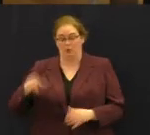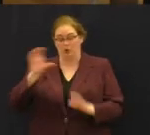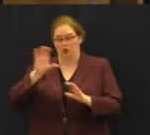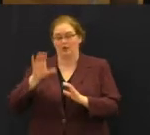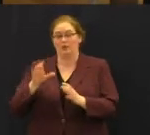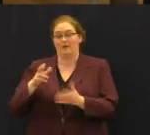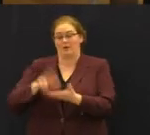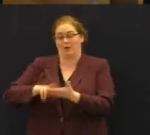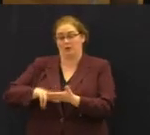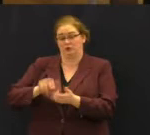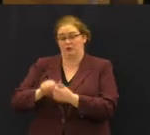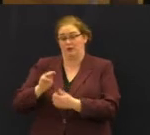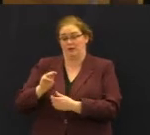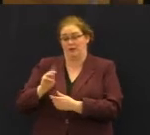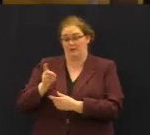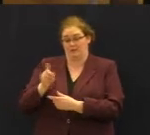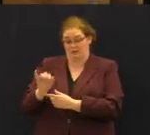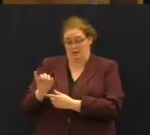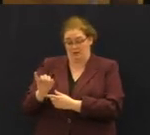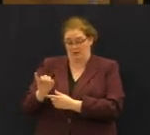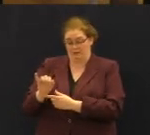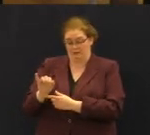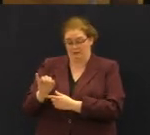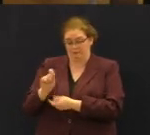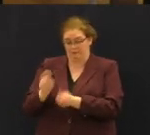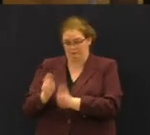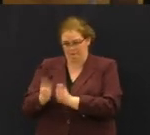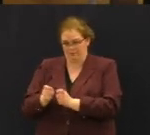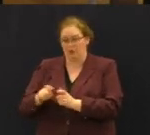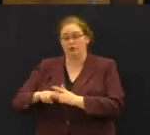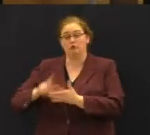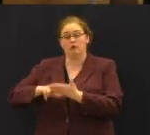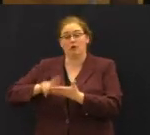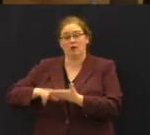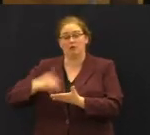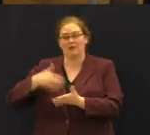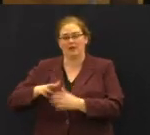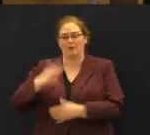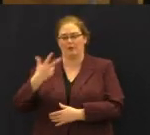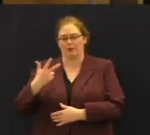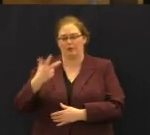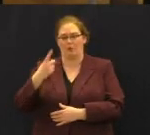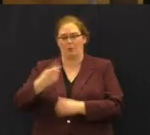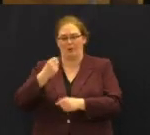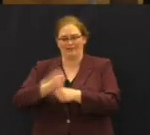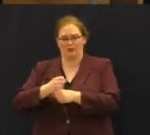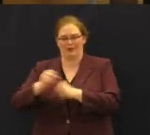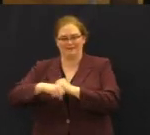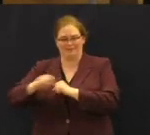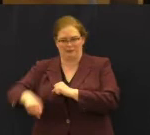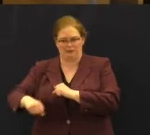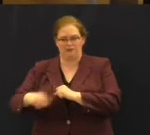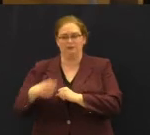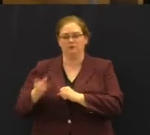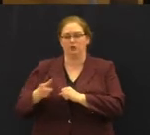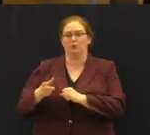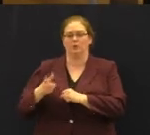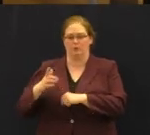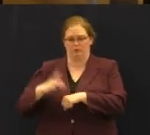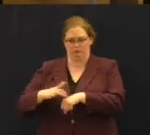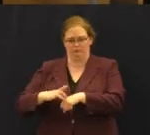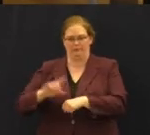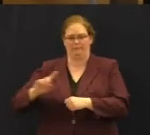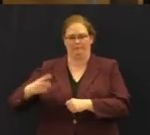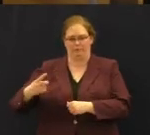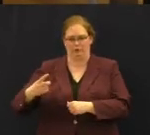the contract with MXI. The original contract allows for 3 one-year extensions, so we would be accessing the